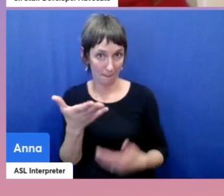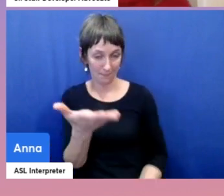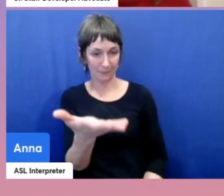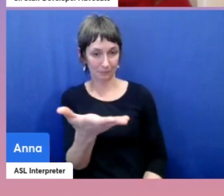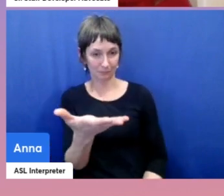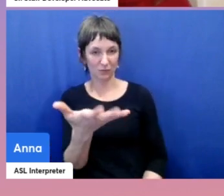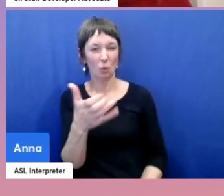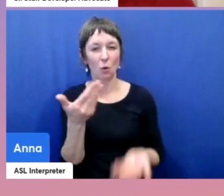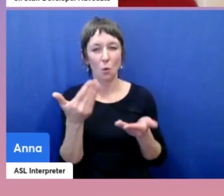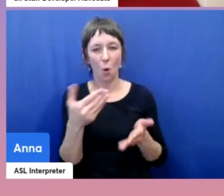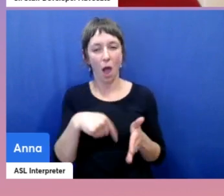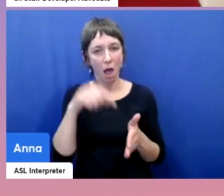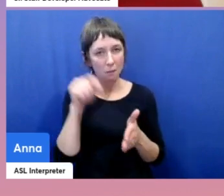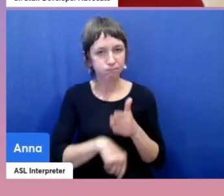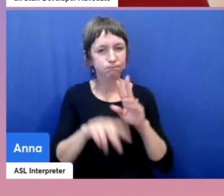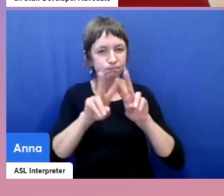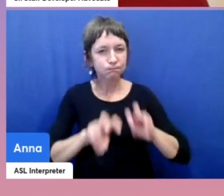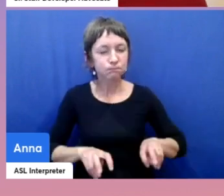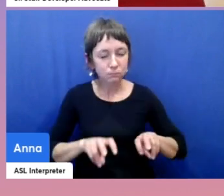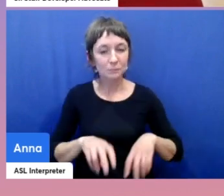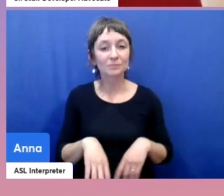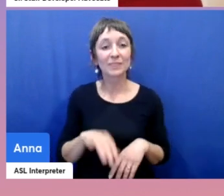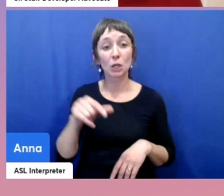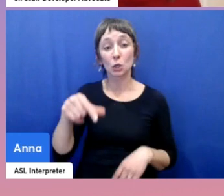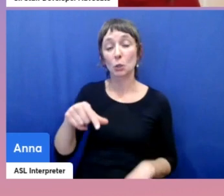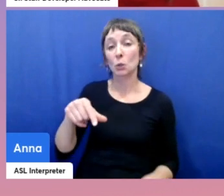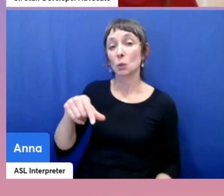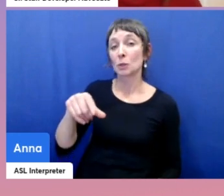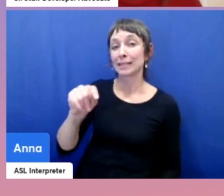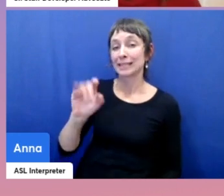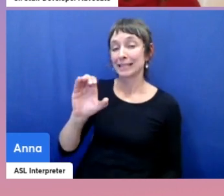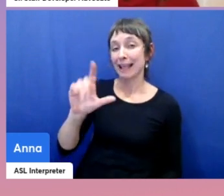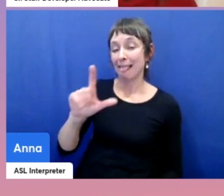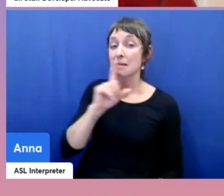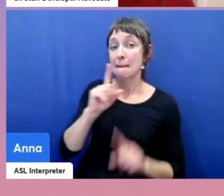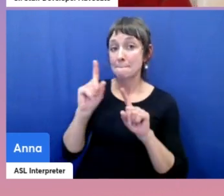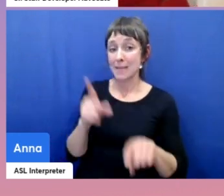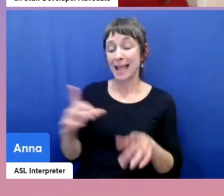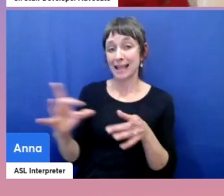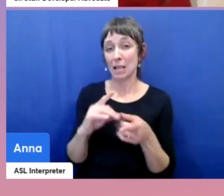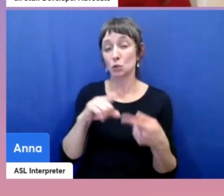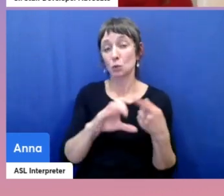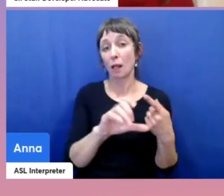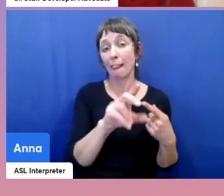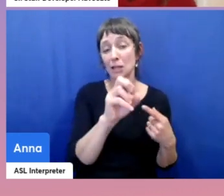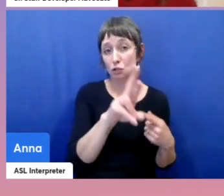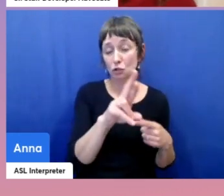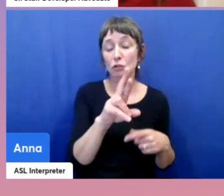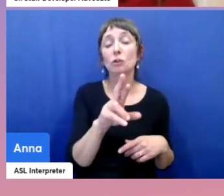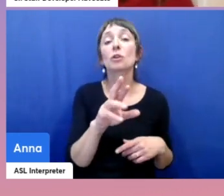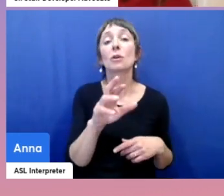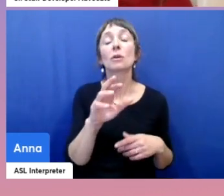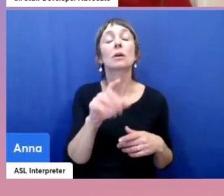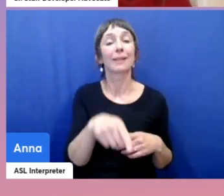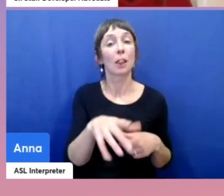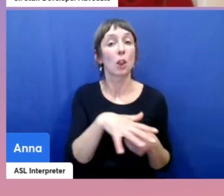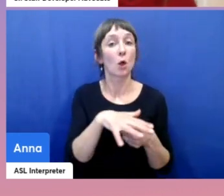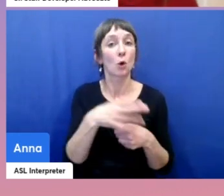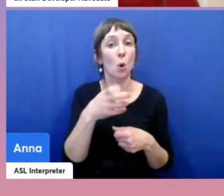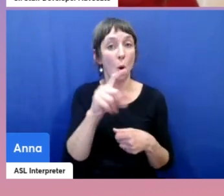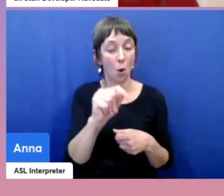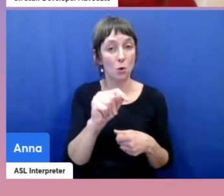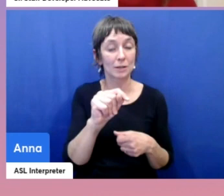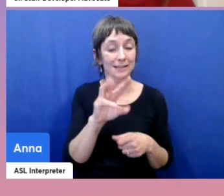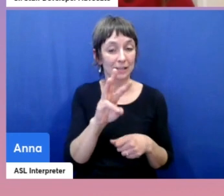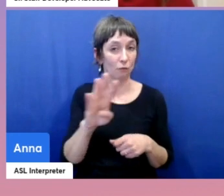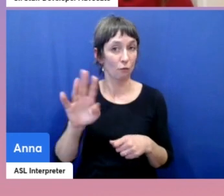deeper. The kubectl command connects to the cluster at localhost 6443, which is why we